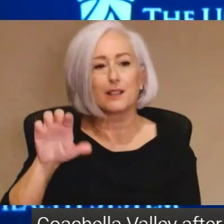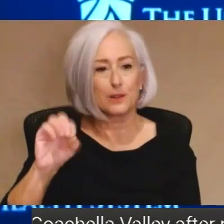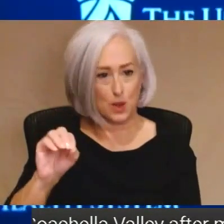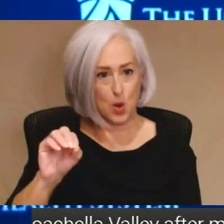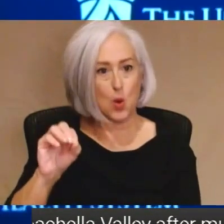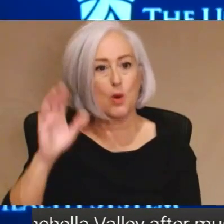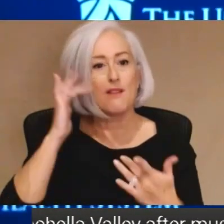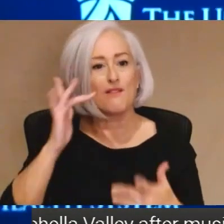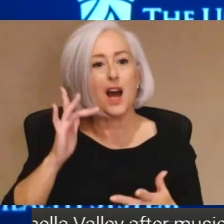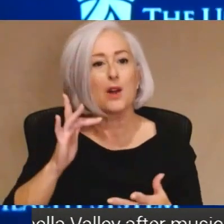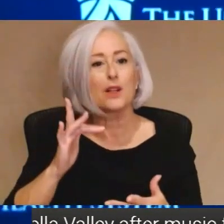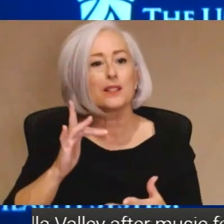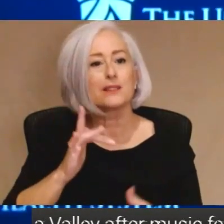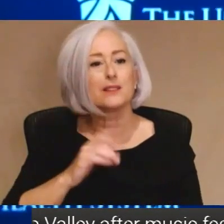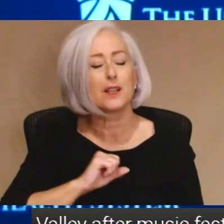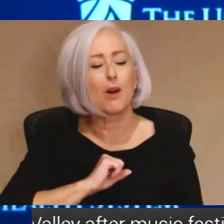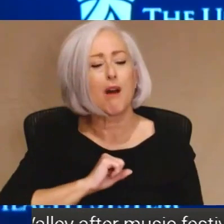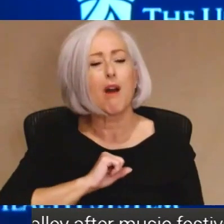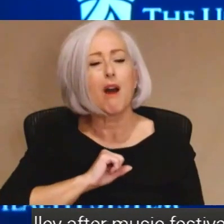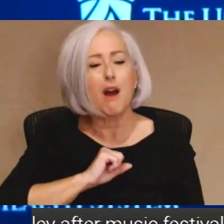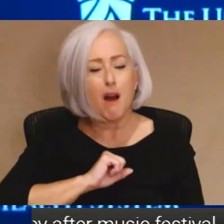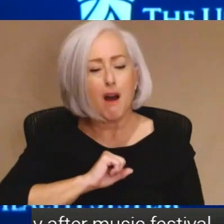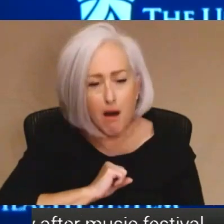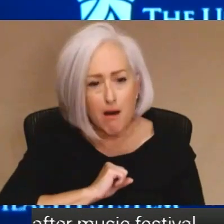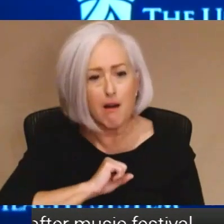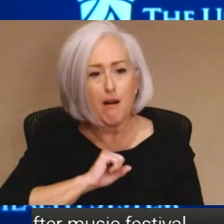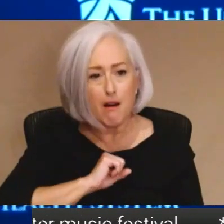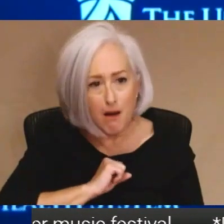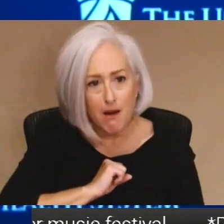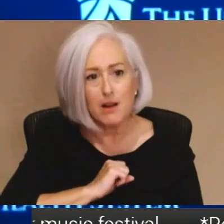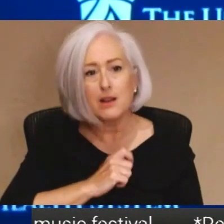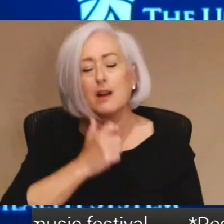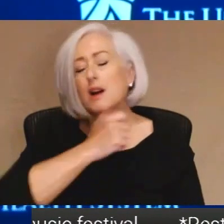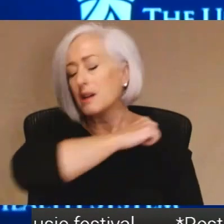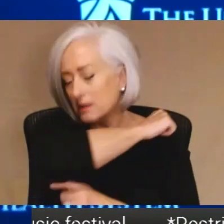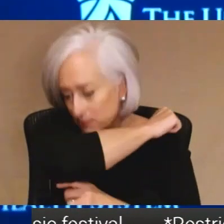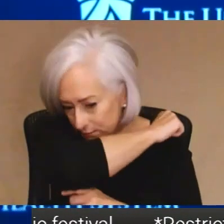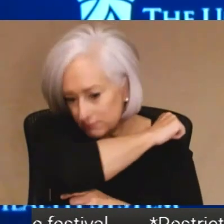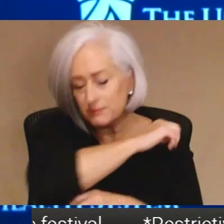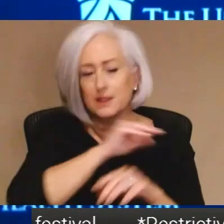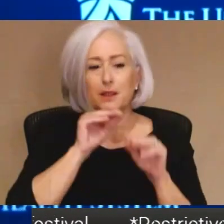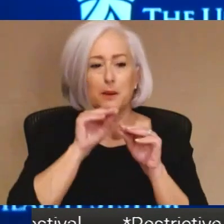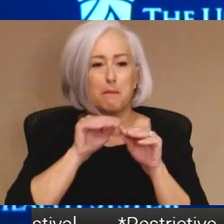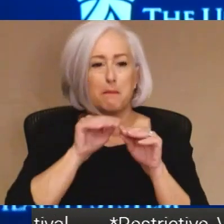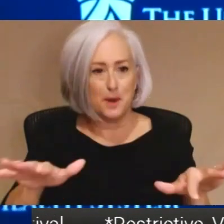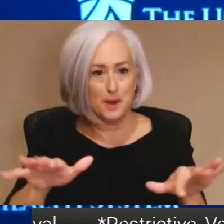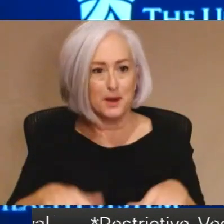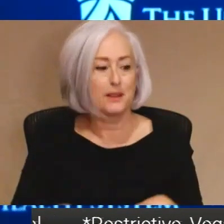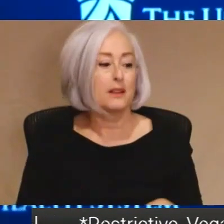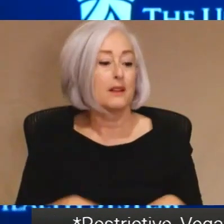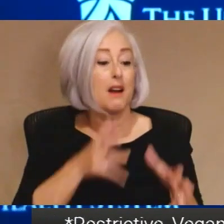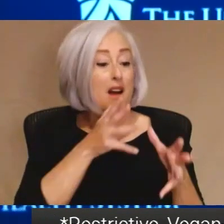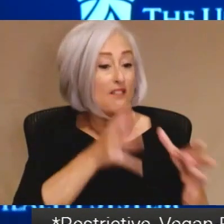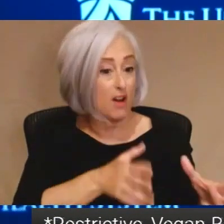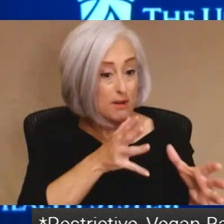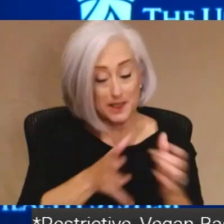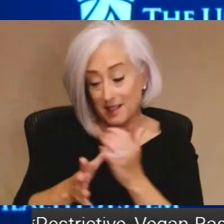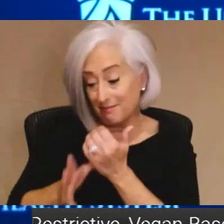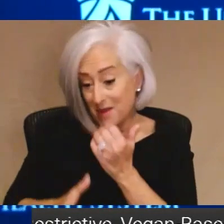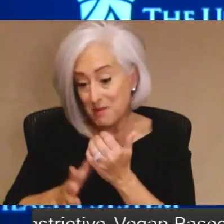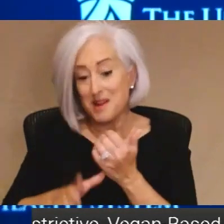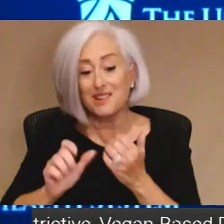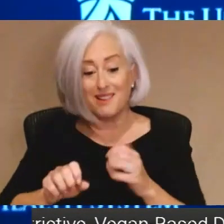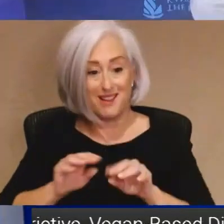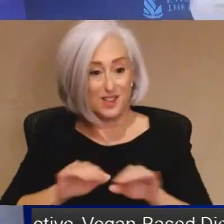it's causing a gastroenteritis, vomiting and diarrhea can spread through those body secretions. But yeah, it's contaminated